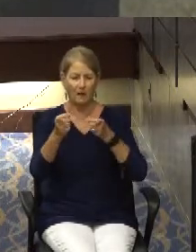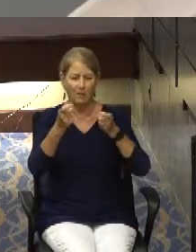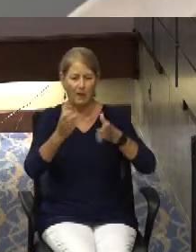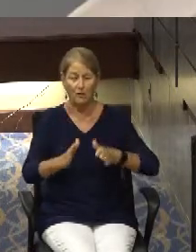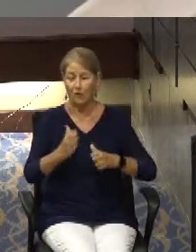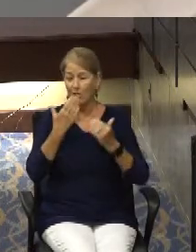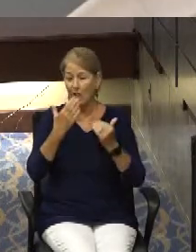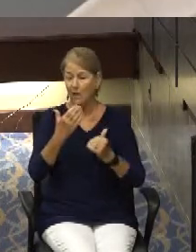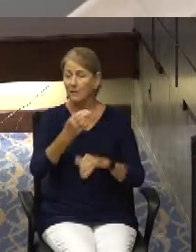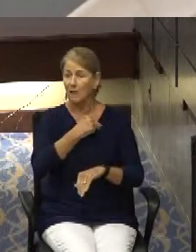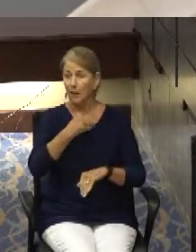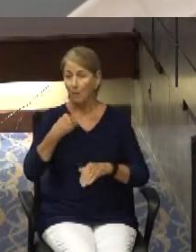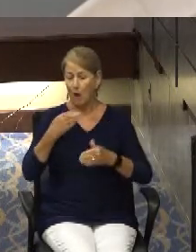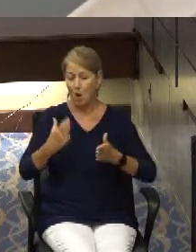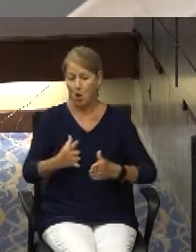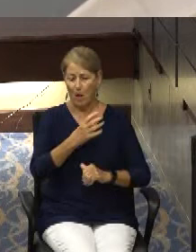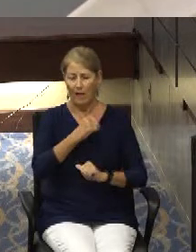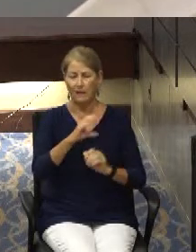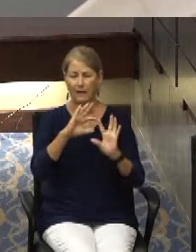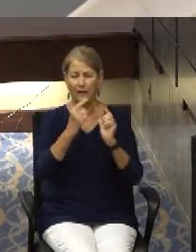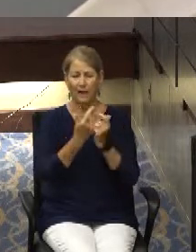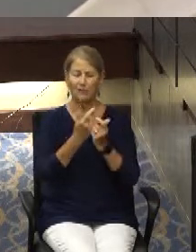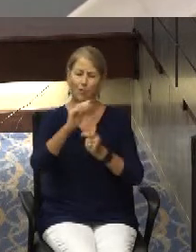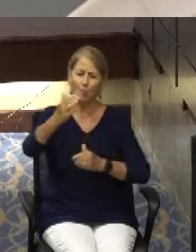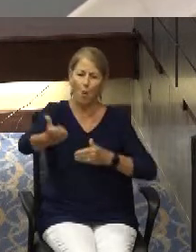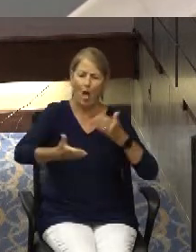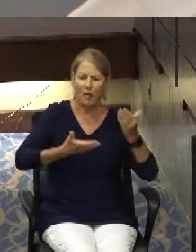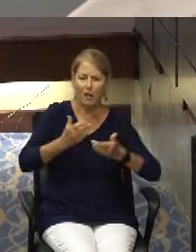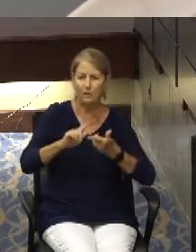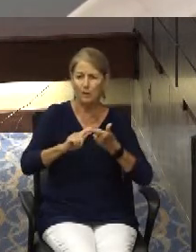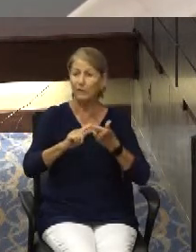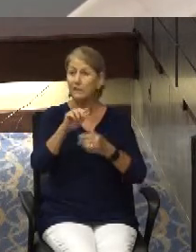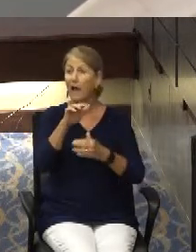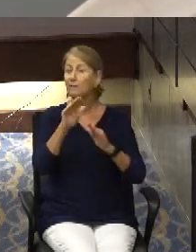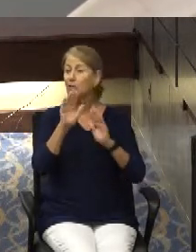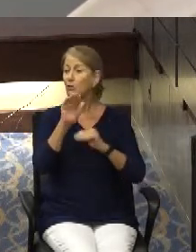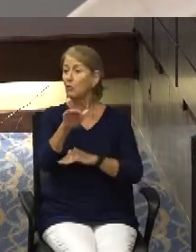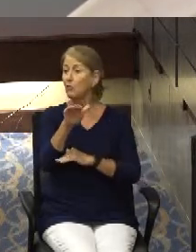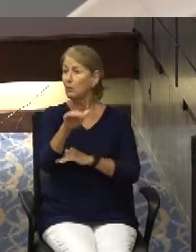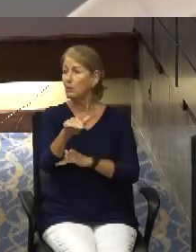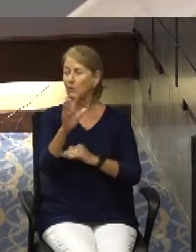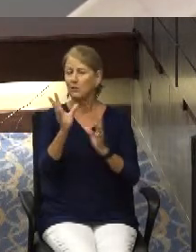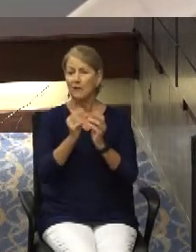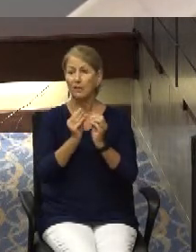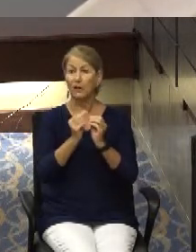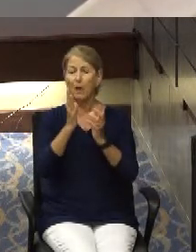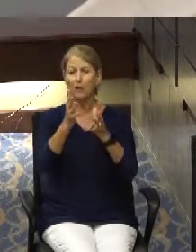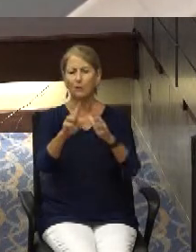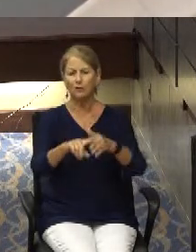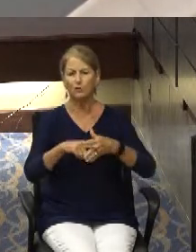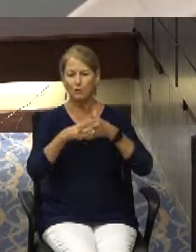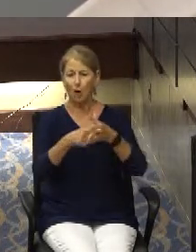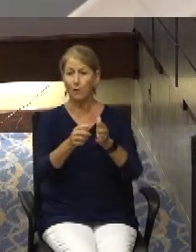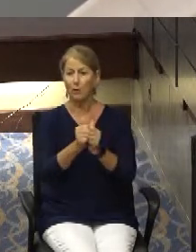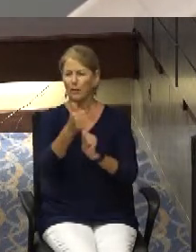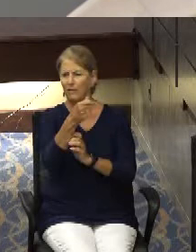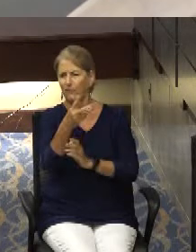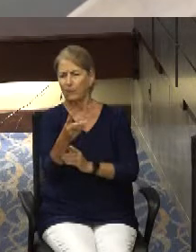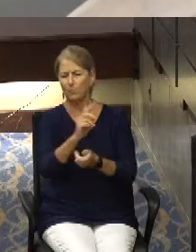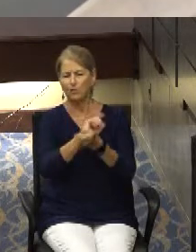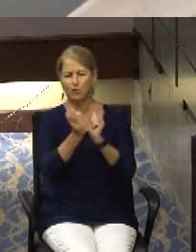Thanks, Mayor and Council. Welcome to this afternoon's session. Wanted to start with a couple changes in the Council agenda